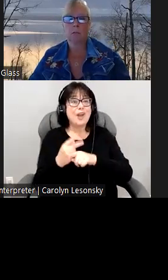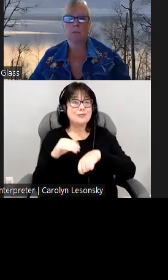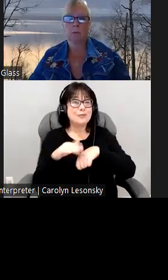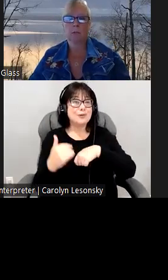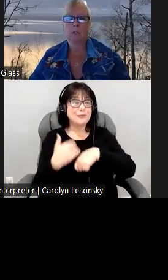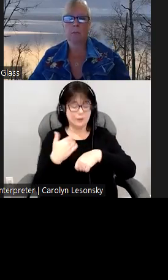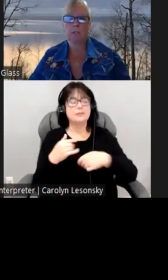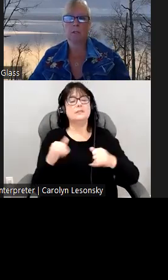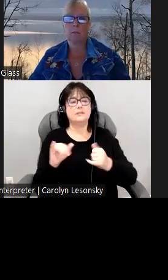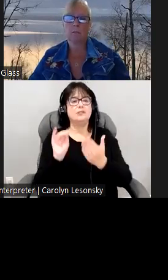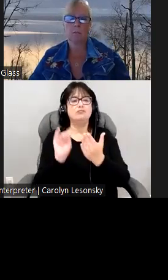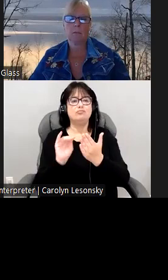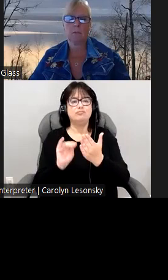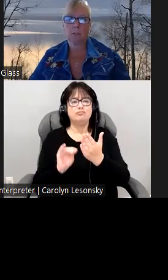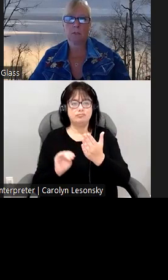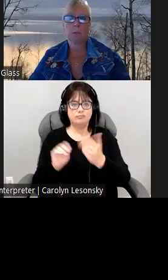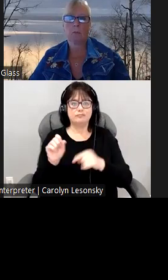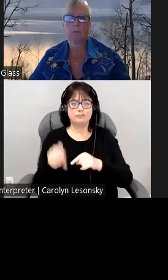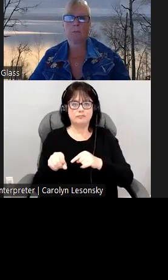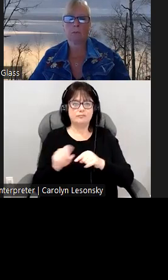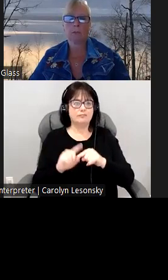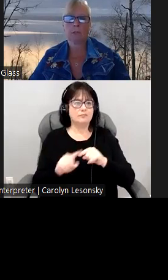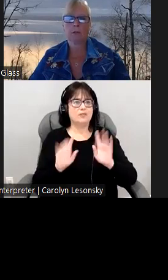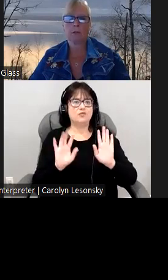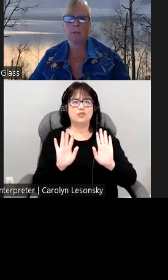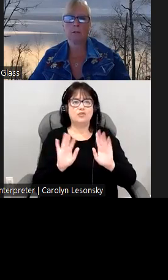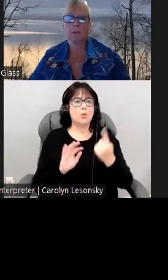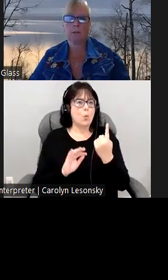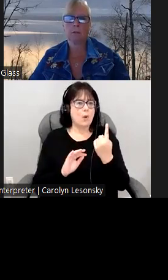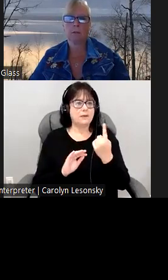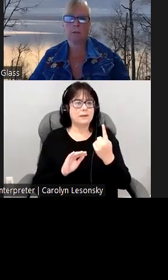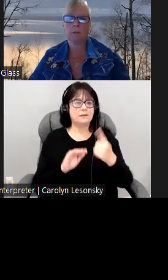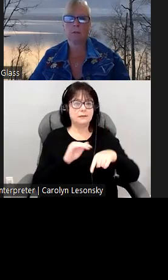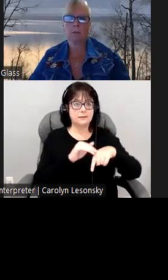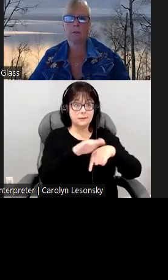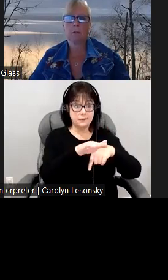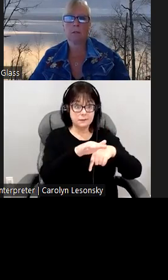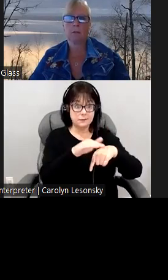the service coordination measure just with one referral in or out.